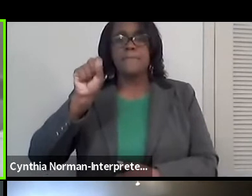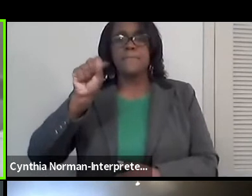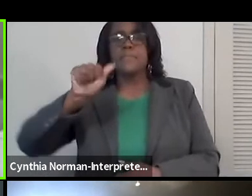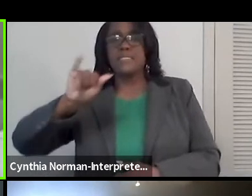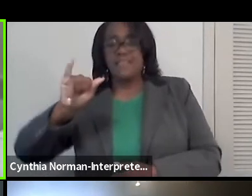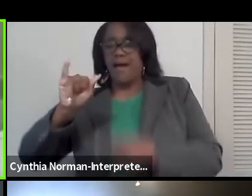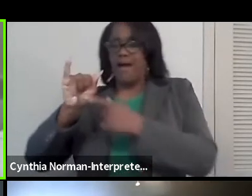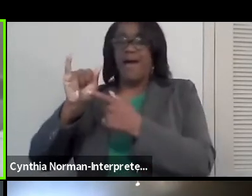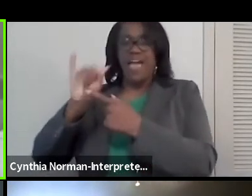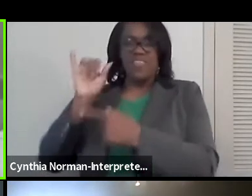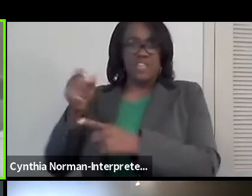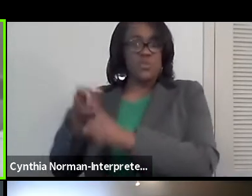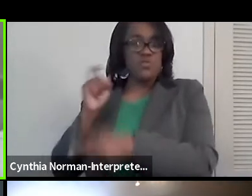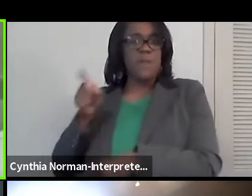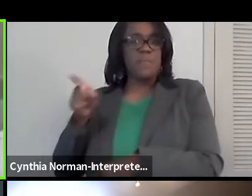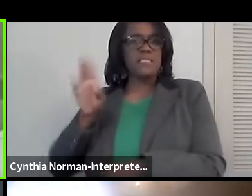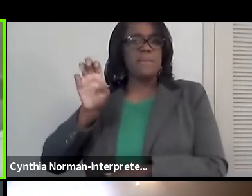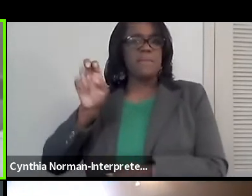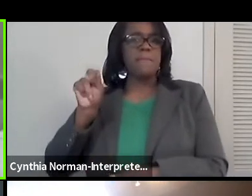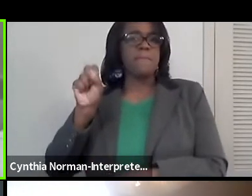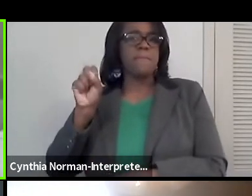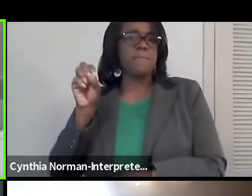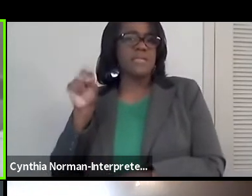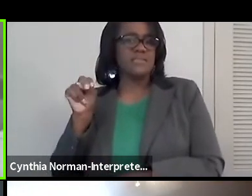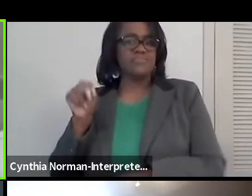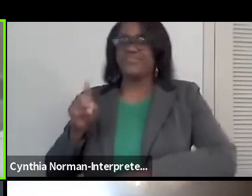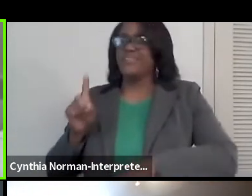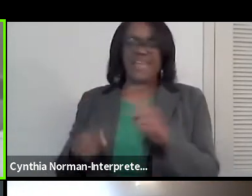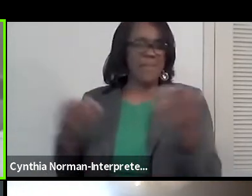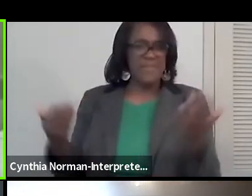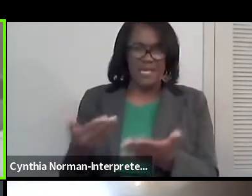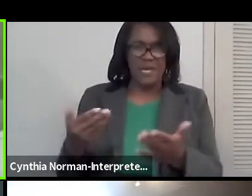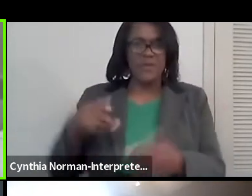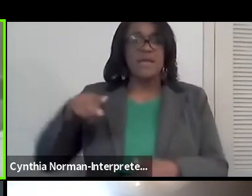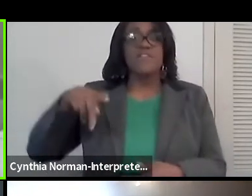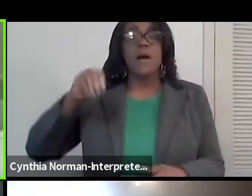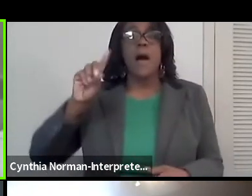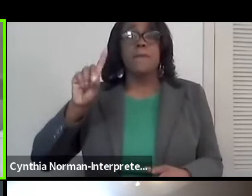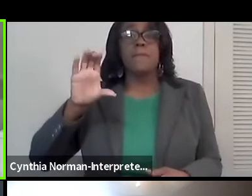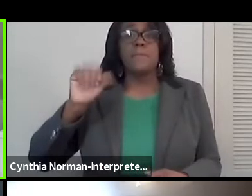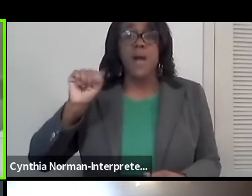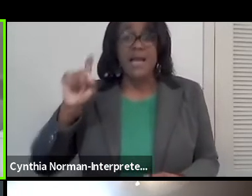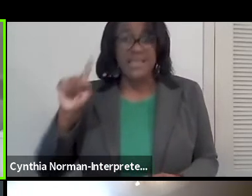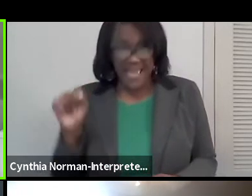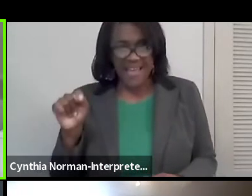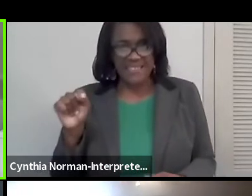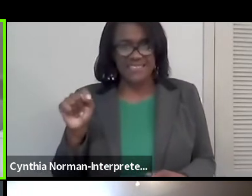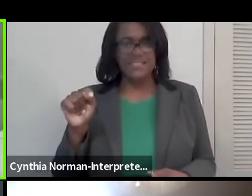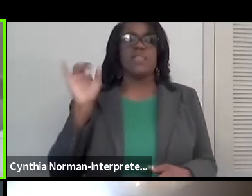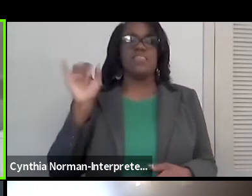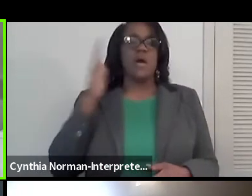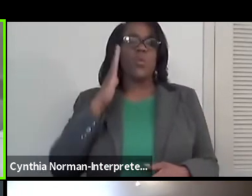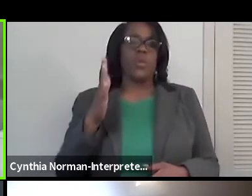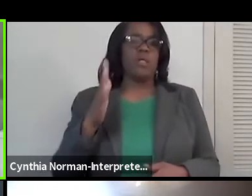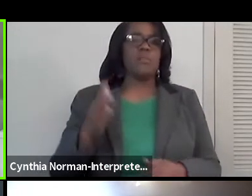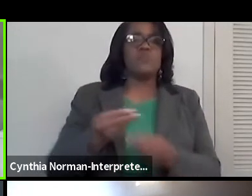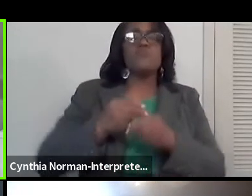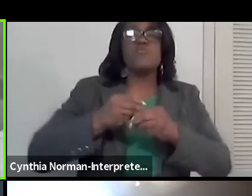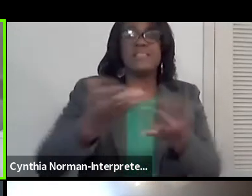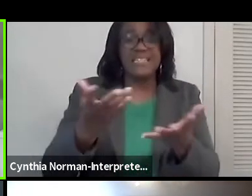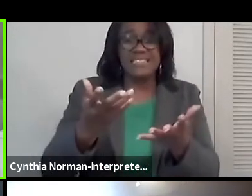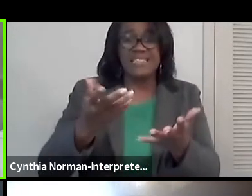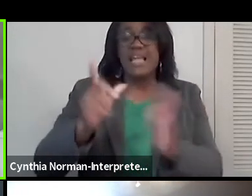Mara Hyena Project. But he couldn't be here, so he's on a podcast that our friend Tyke James did that'll come out later this week. So keep your eye